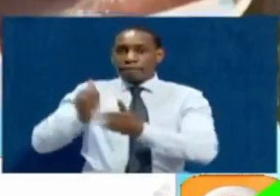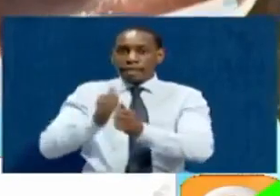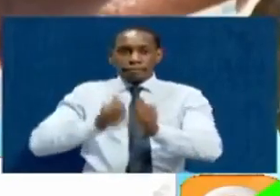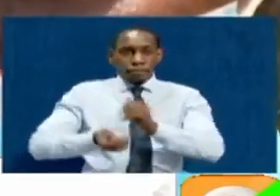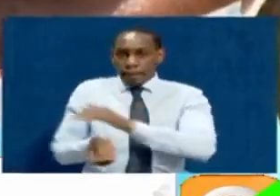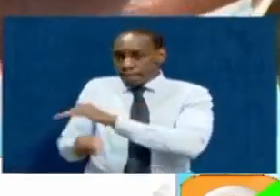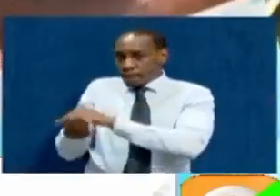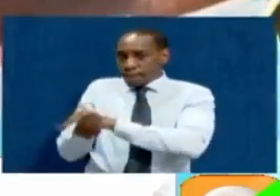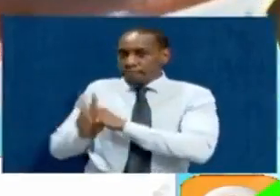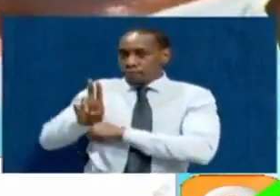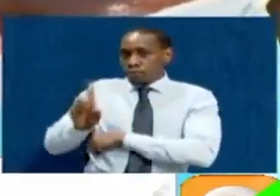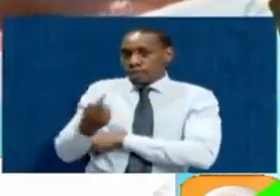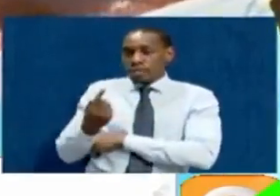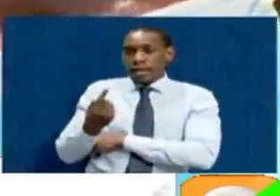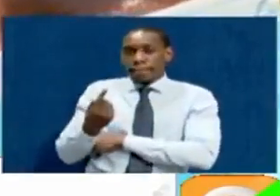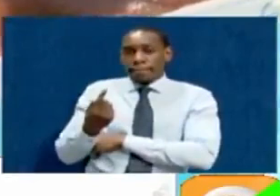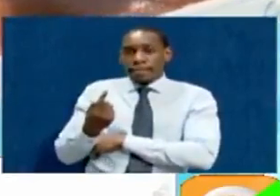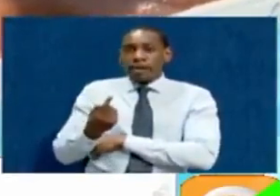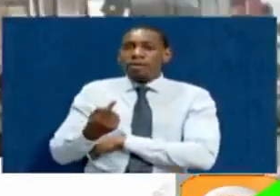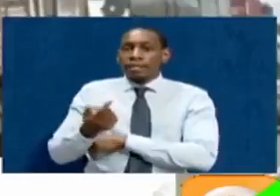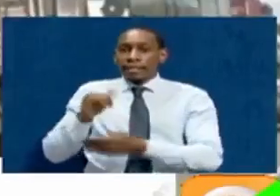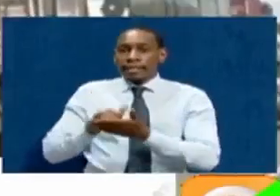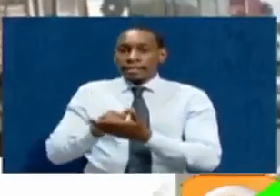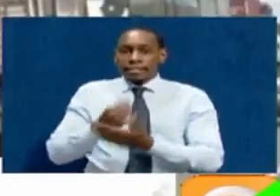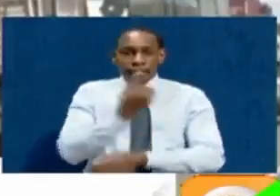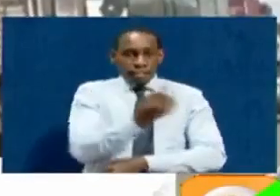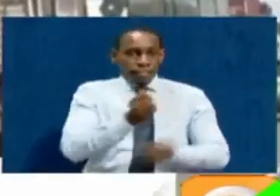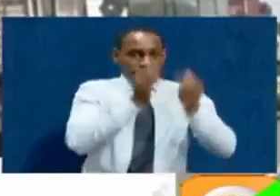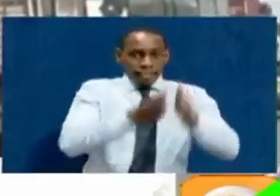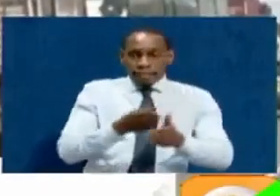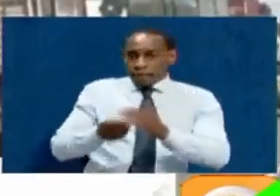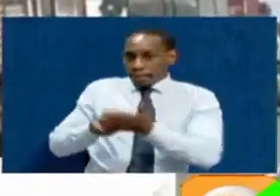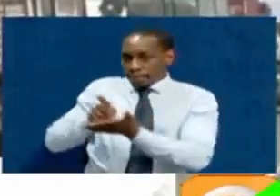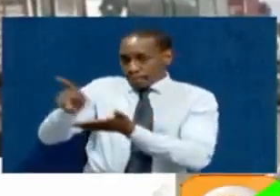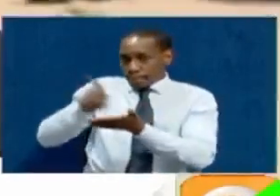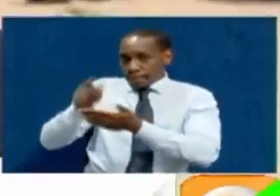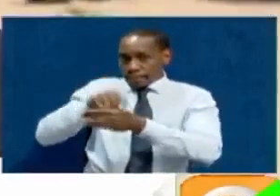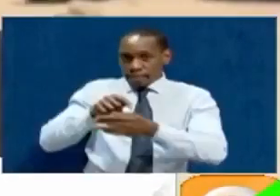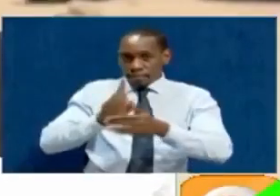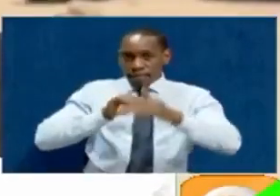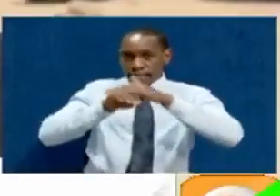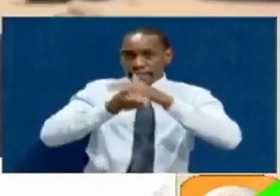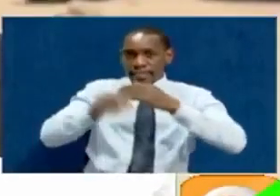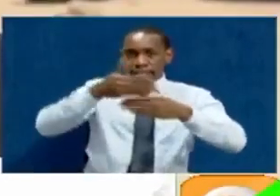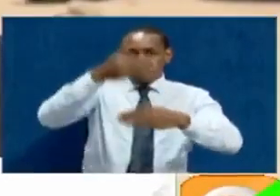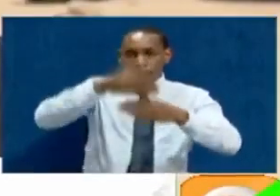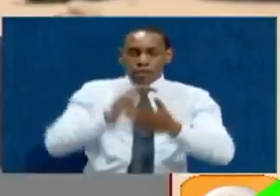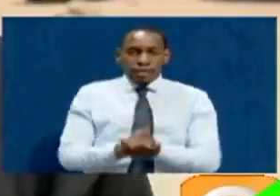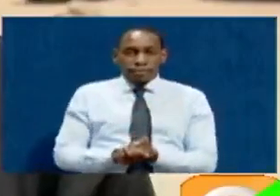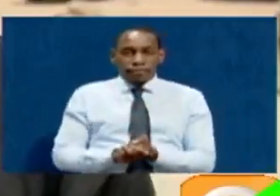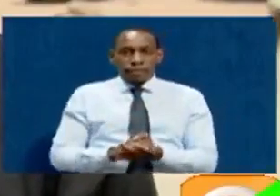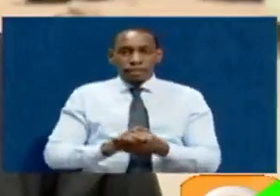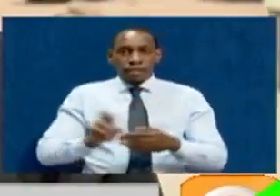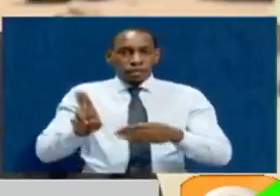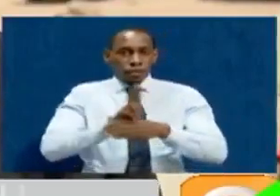to offer a bribe of 2,000 shillings required of every driver passing through the border. Alikuwa anatumia nyundo kwa number